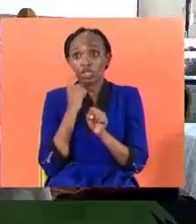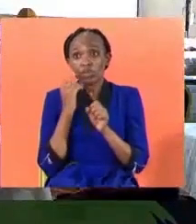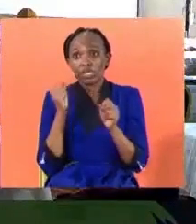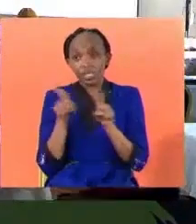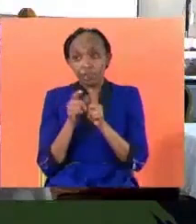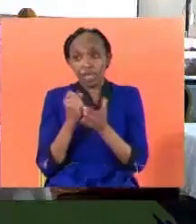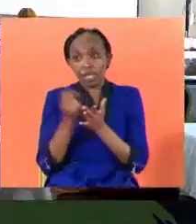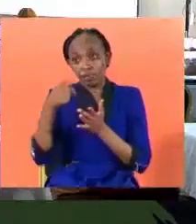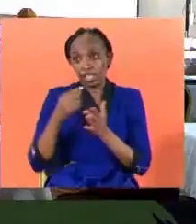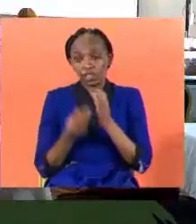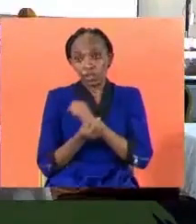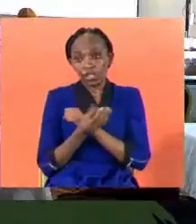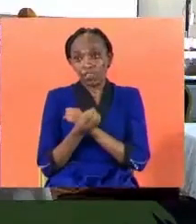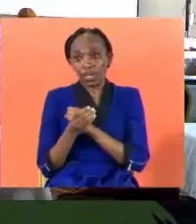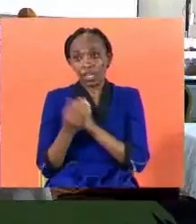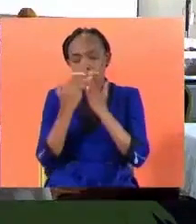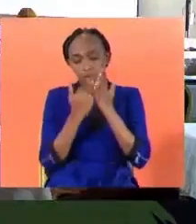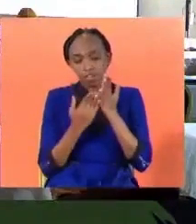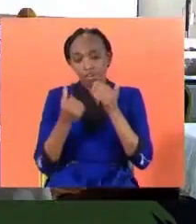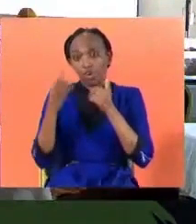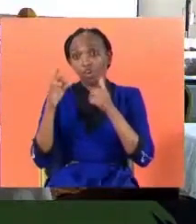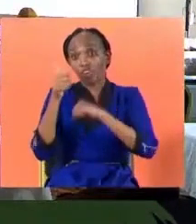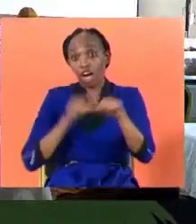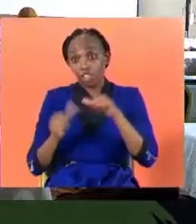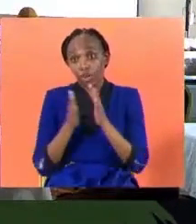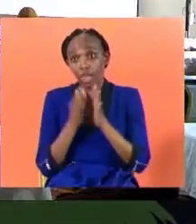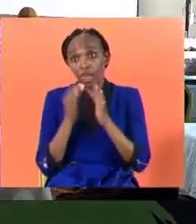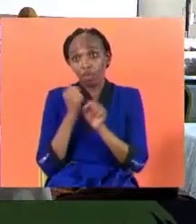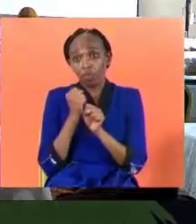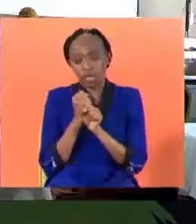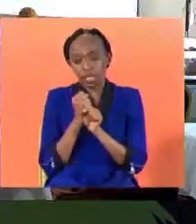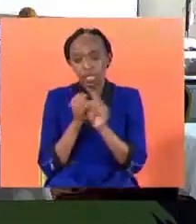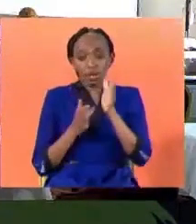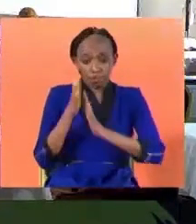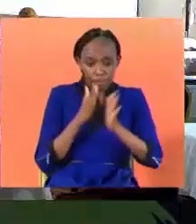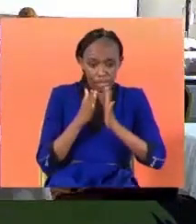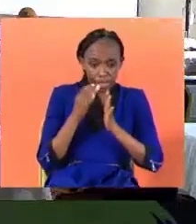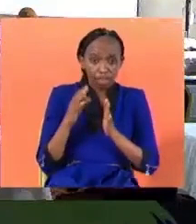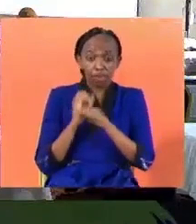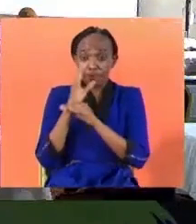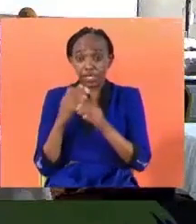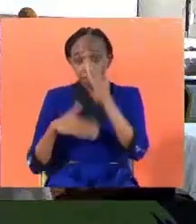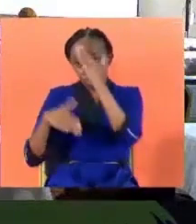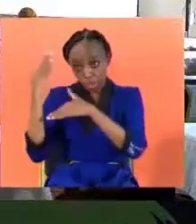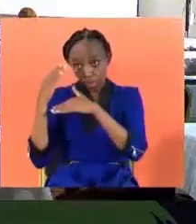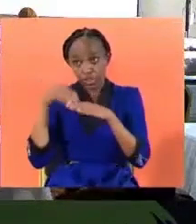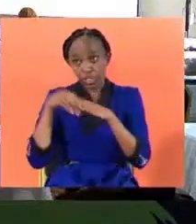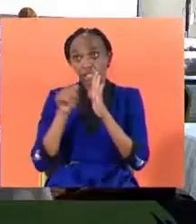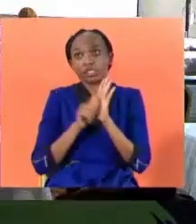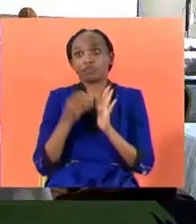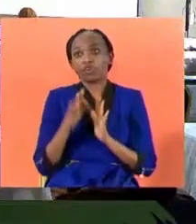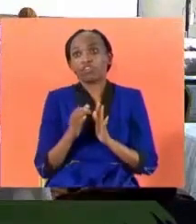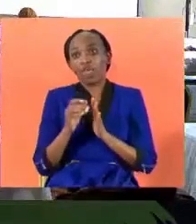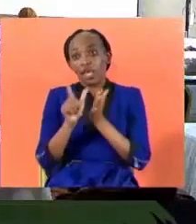to define the priorities of action and the working strategies for media professionals in terms of